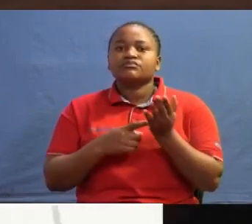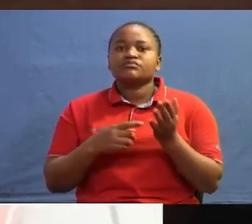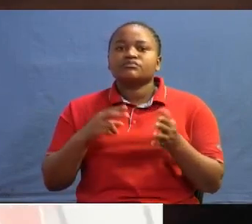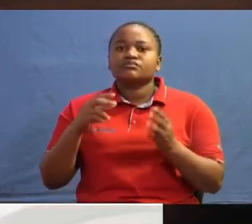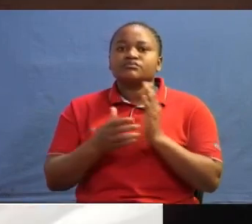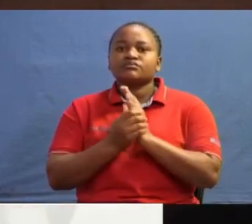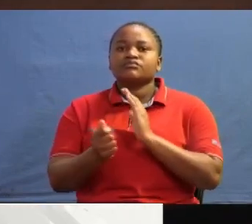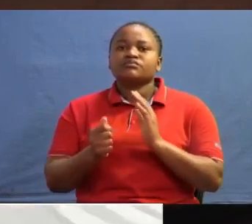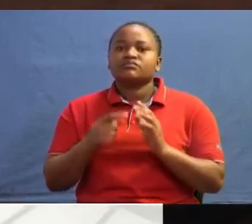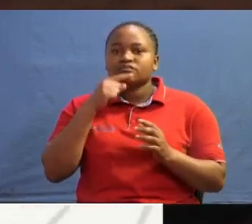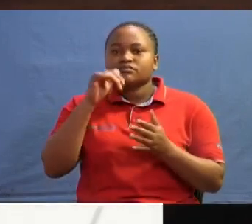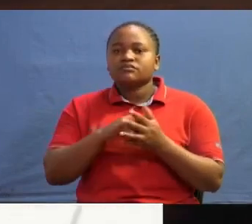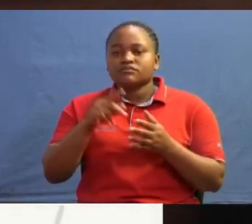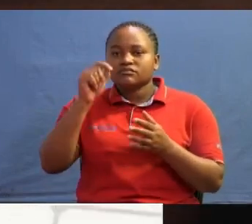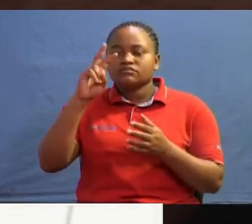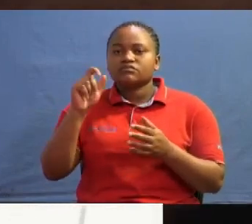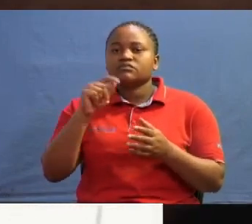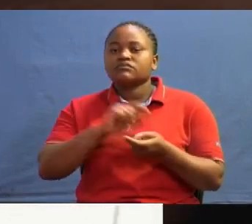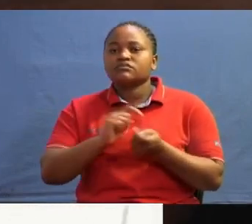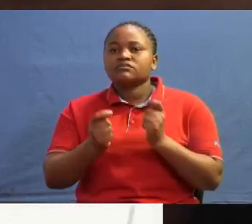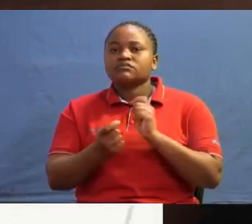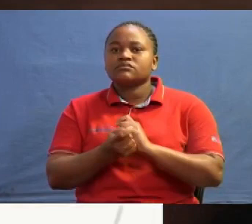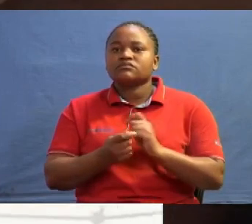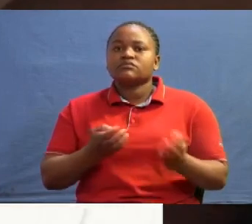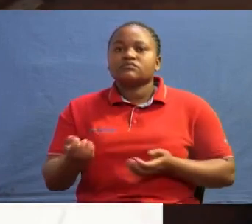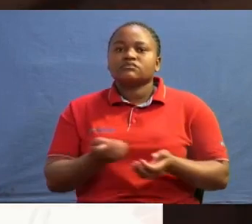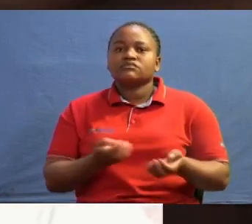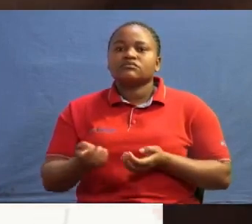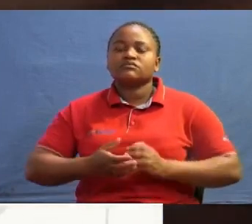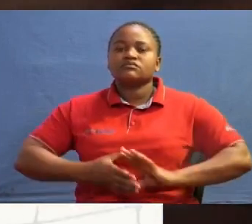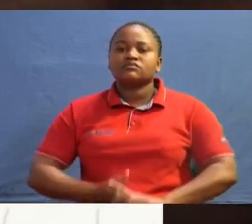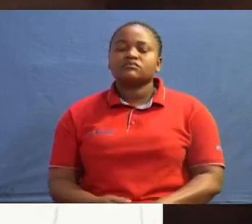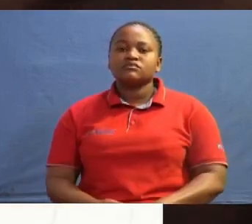labor, adding that the TVETs will transform the country's economy.